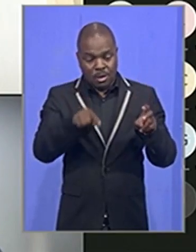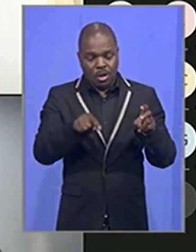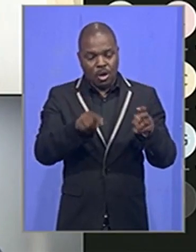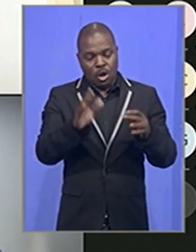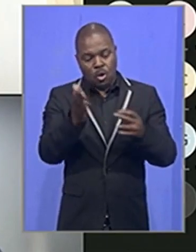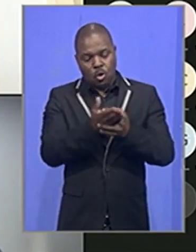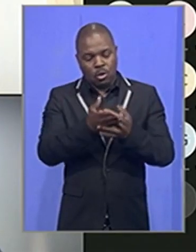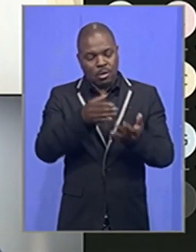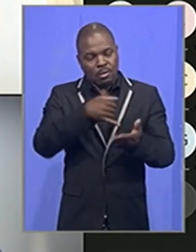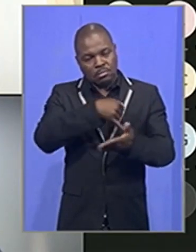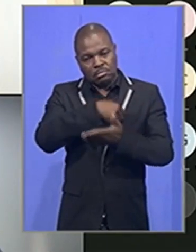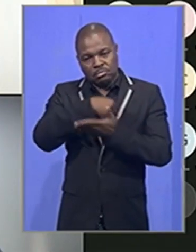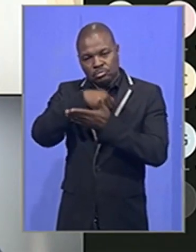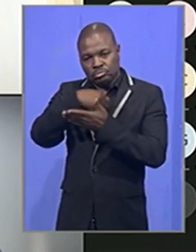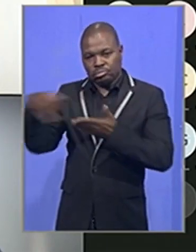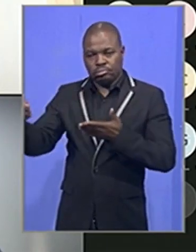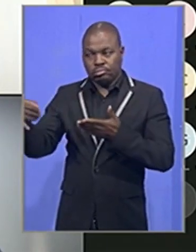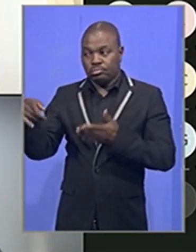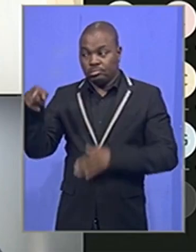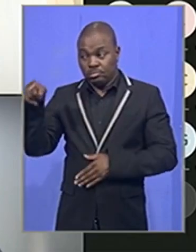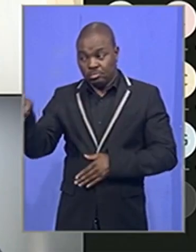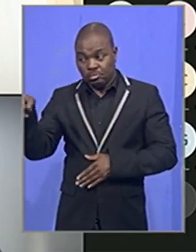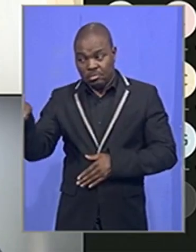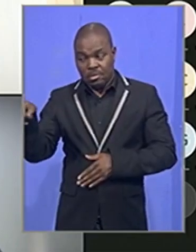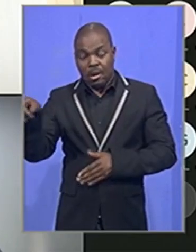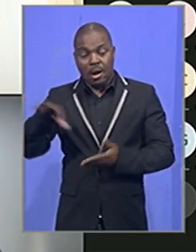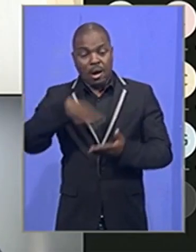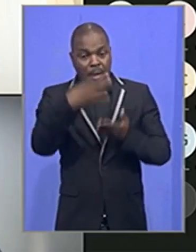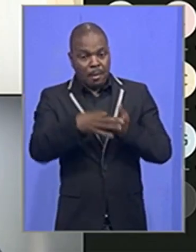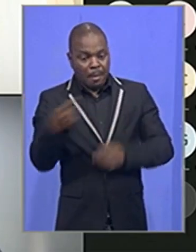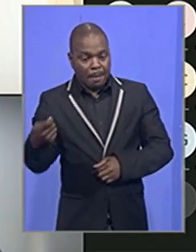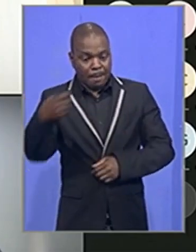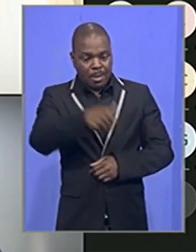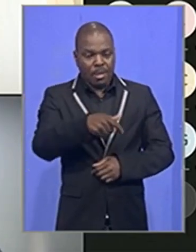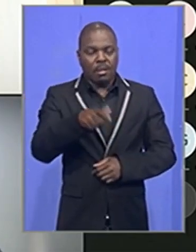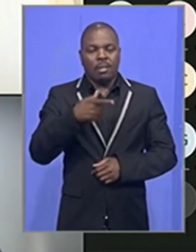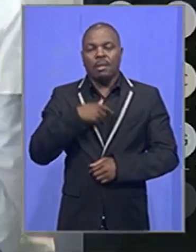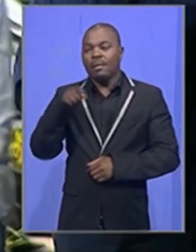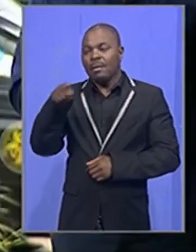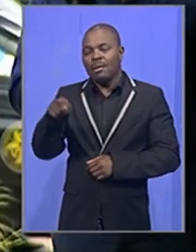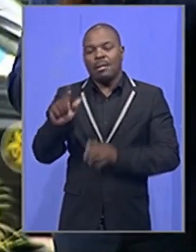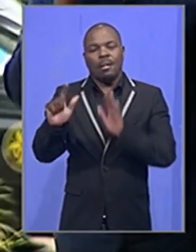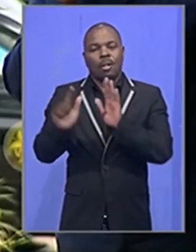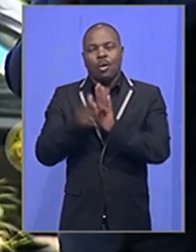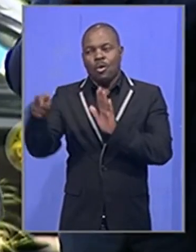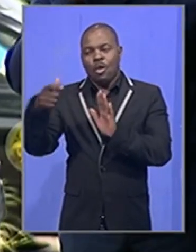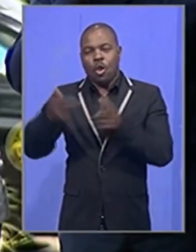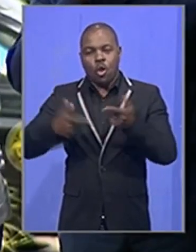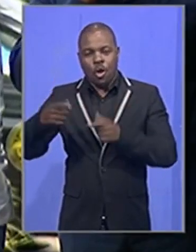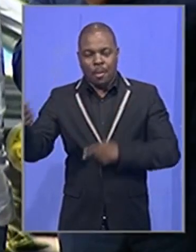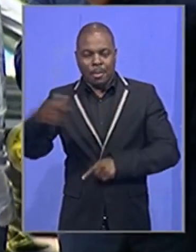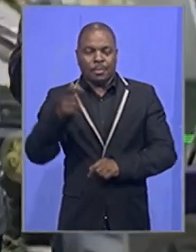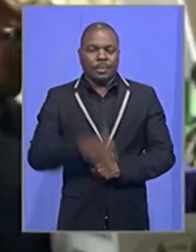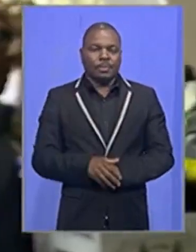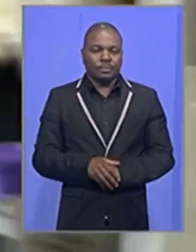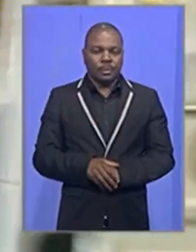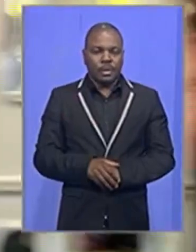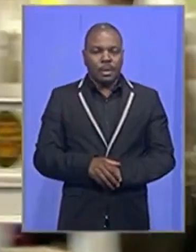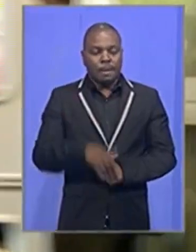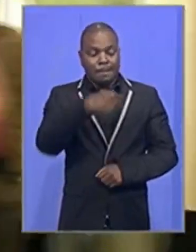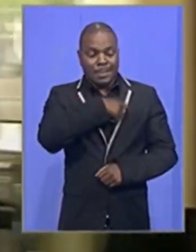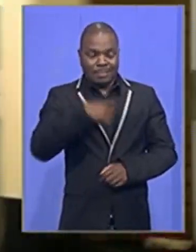roll with costs on an attorney-client scale. Hosane mopresidente wa jwale wa Mokga